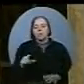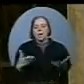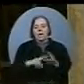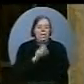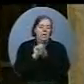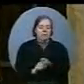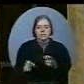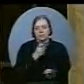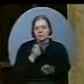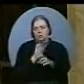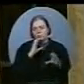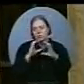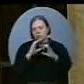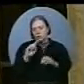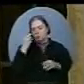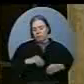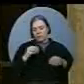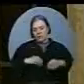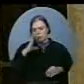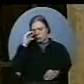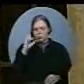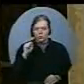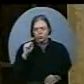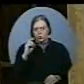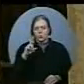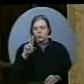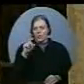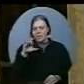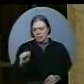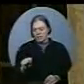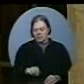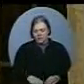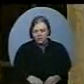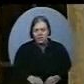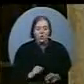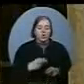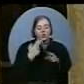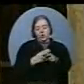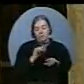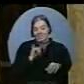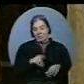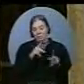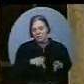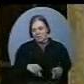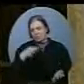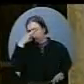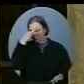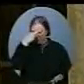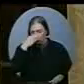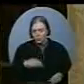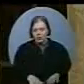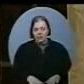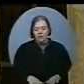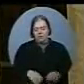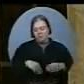Dimitri Soudas. This appointment stinks. So would the minister explain why they have broken the rules and politically tainted